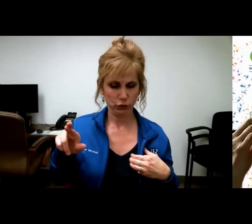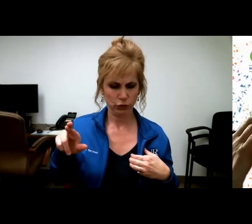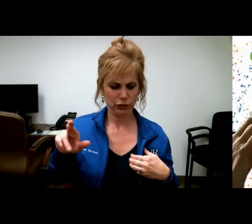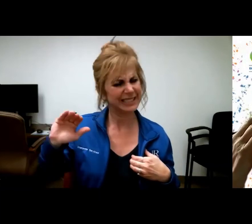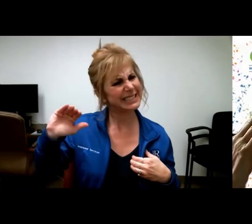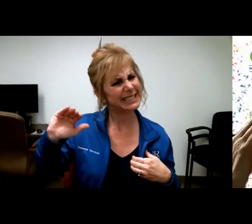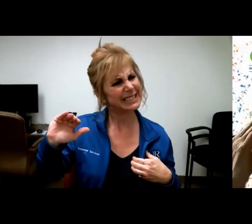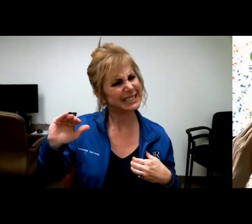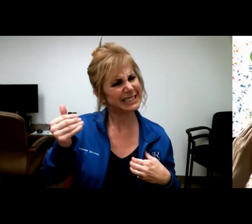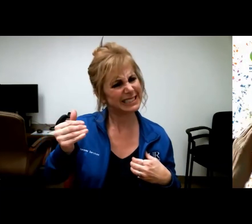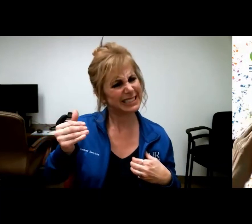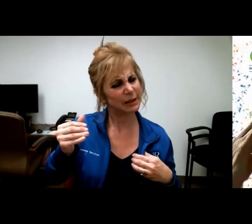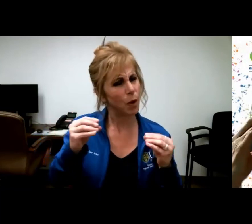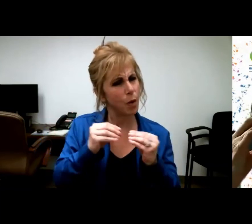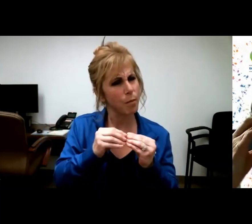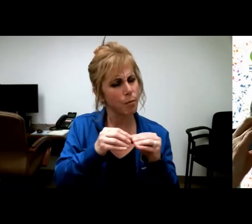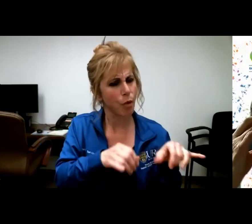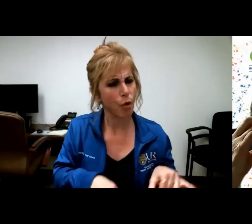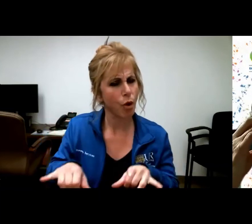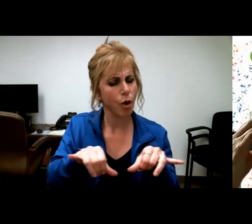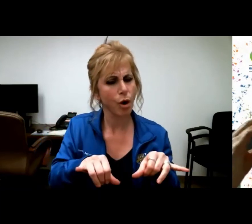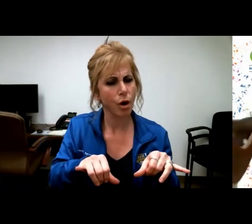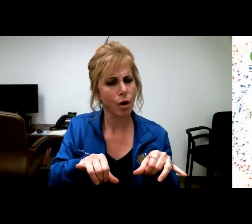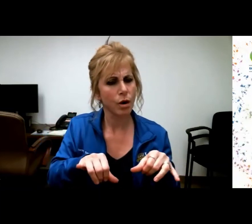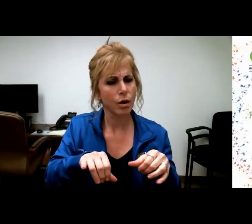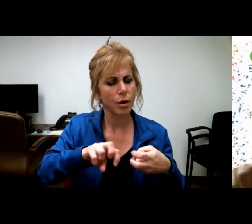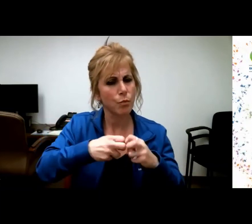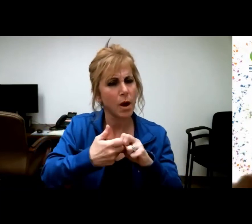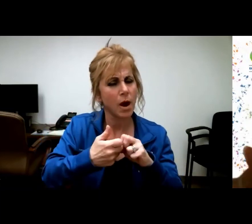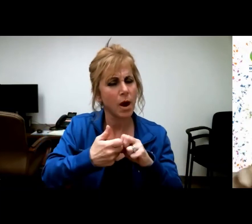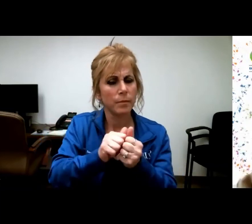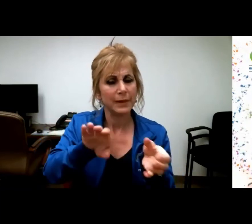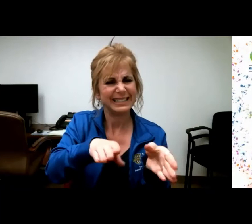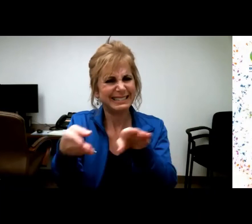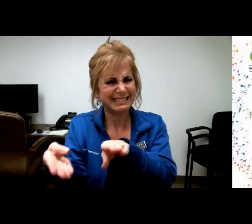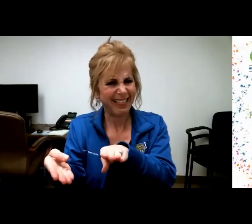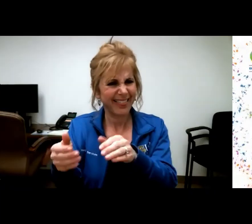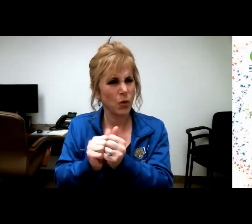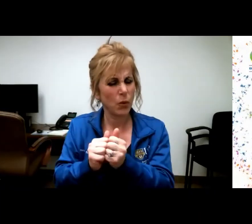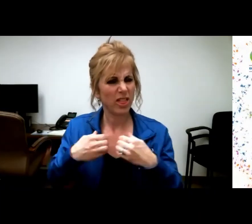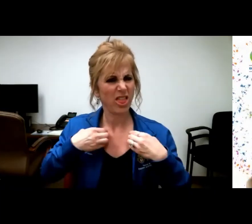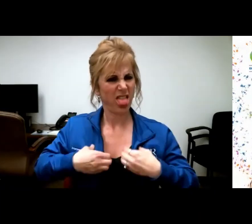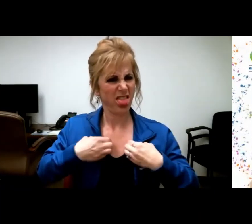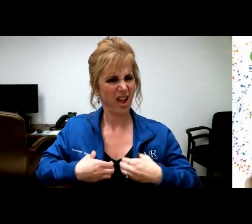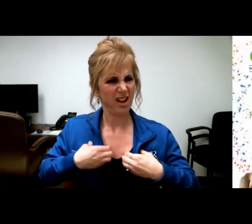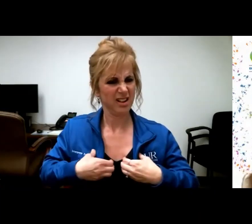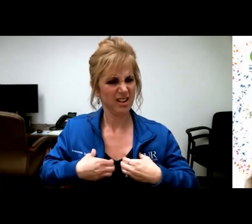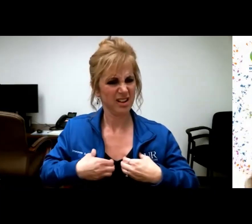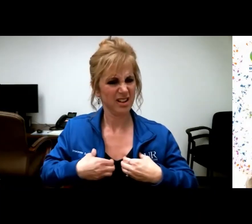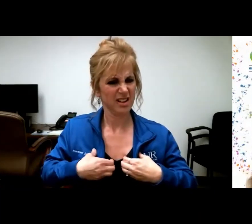among African Americans compared to whites. That's where a